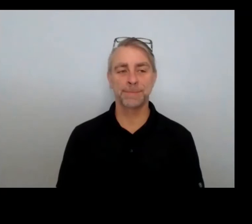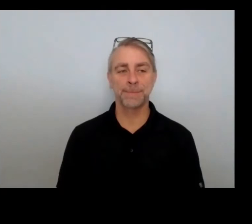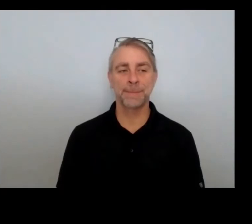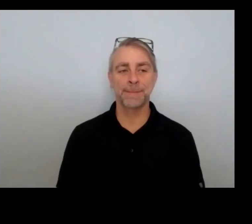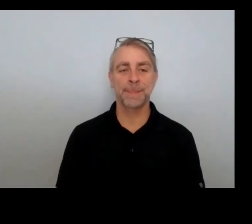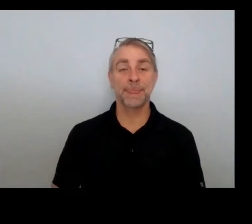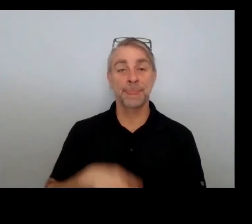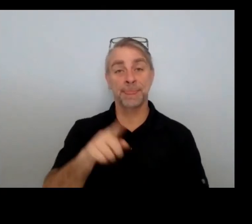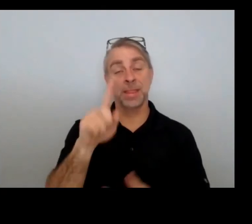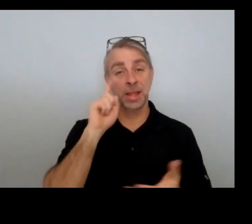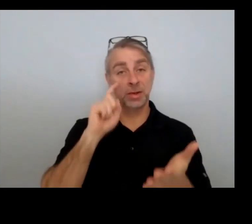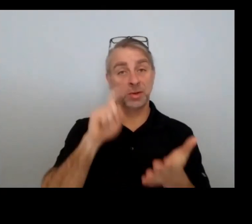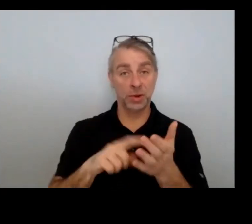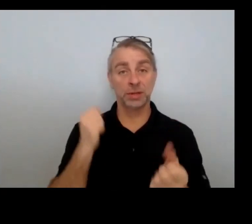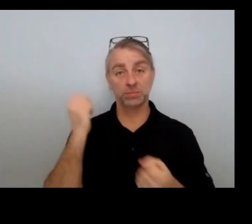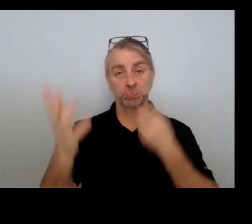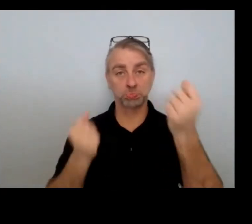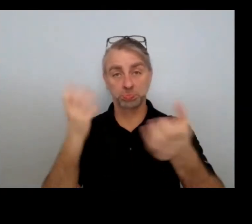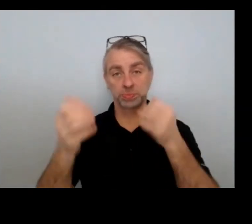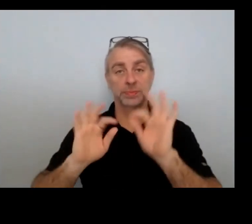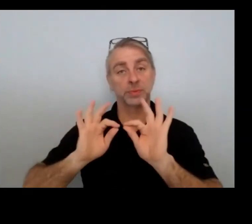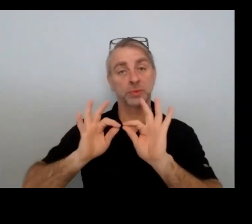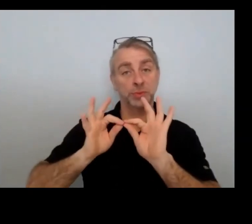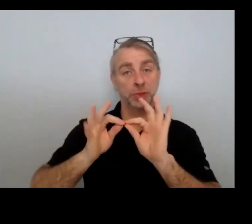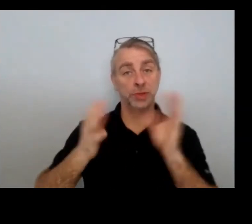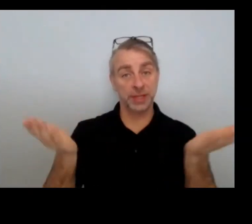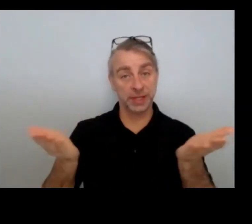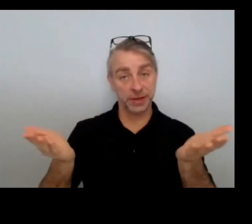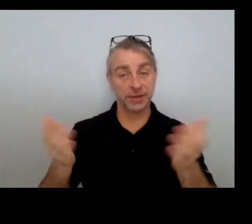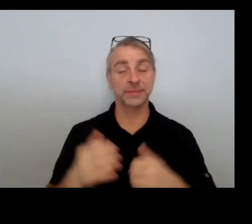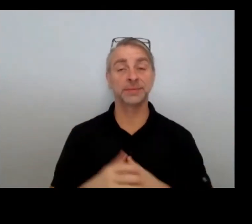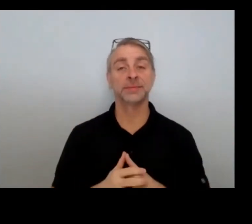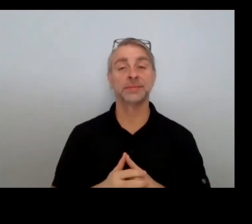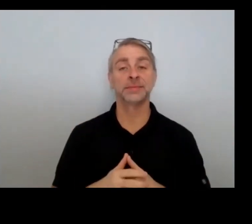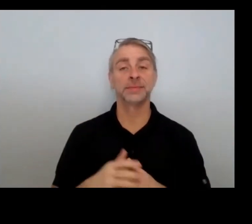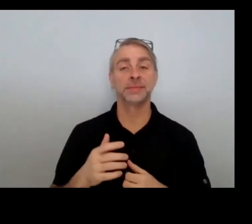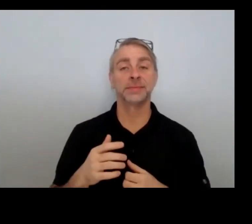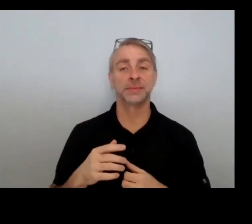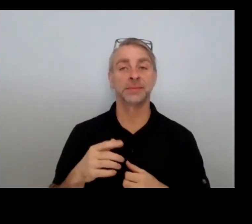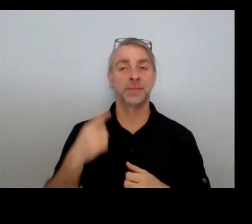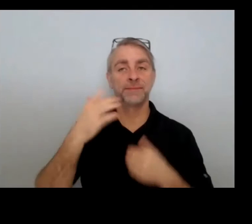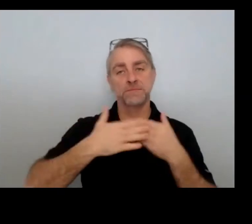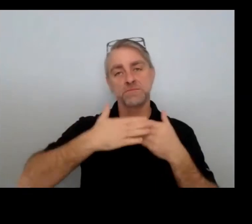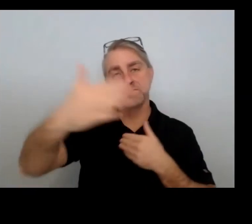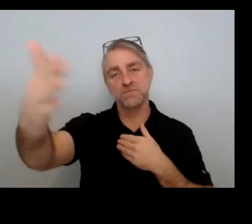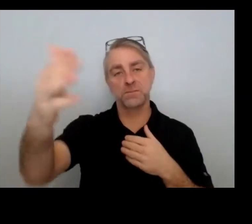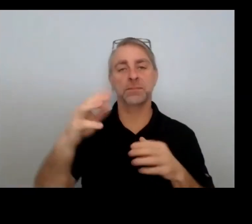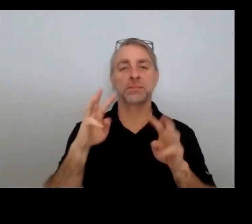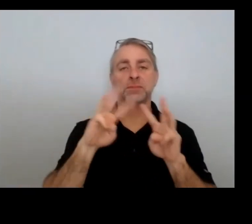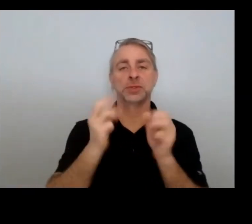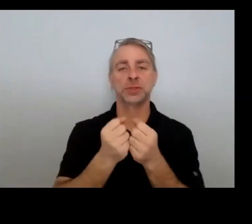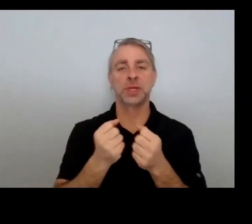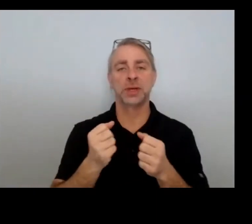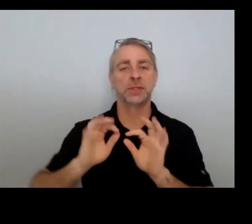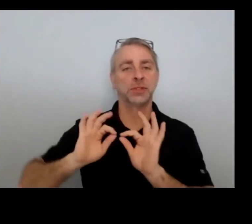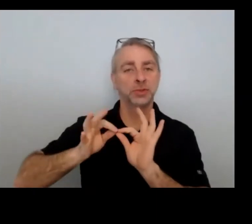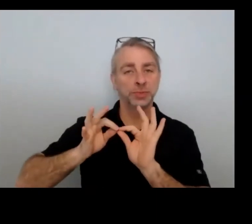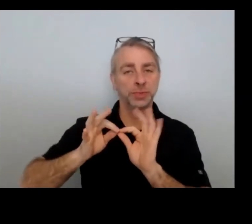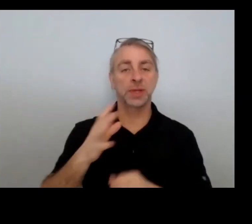have an American Sign Language interpreter who is providing services for this course, and that there's also a